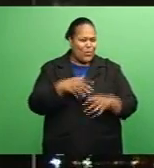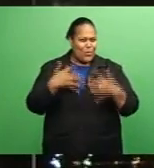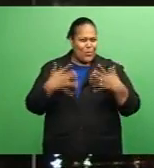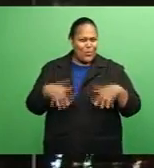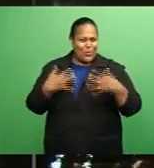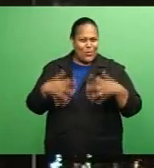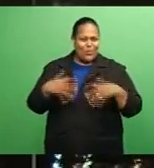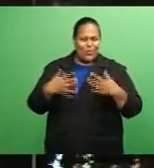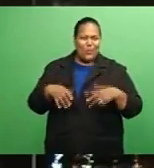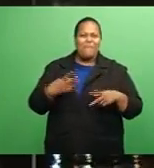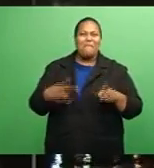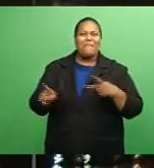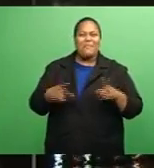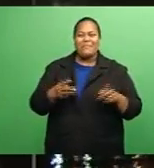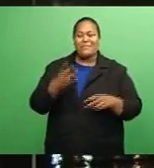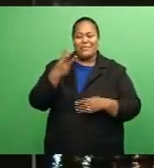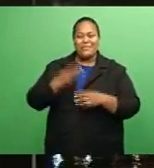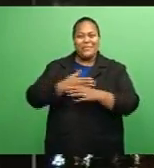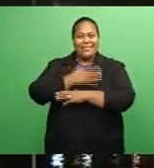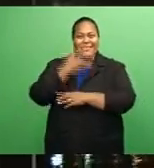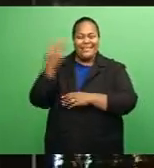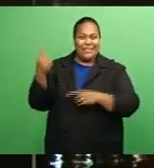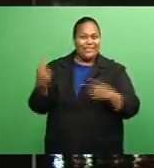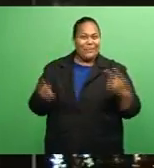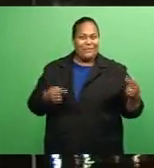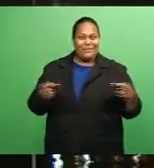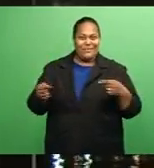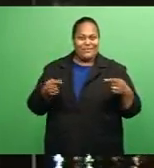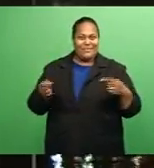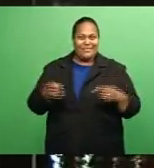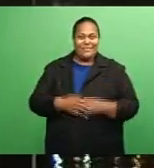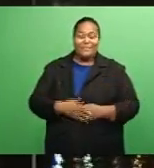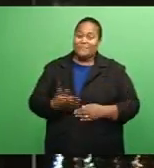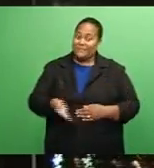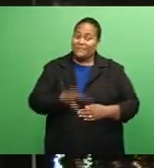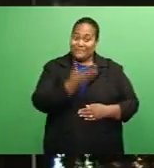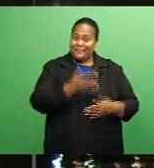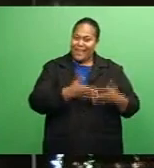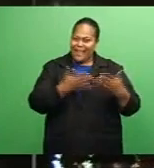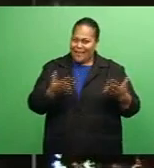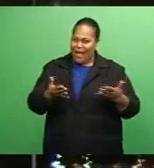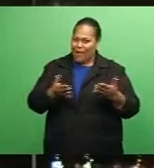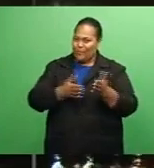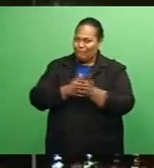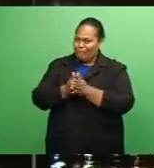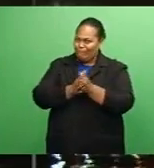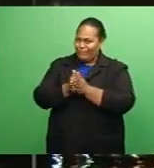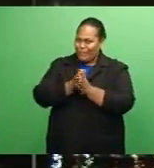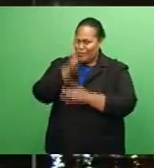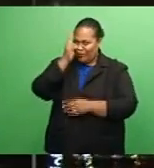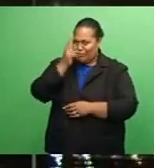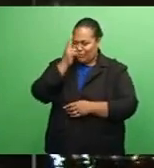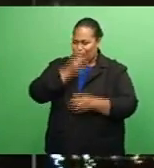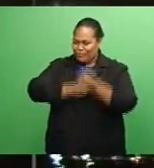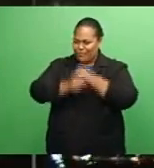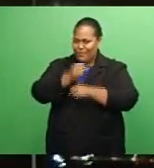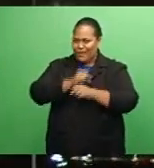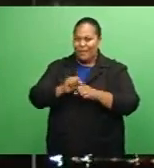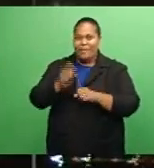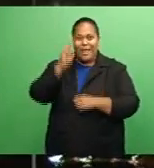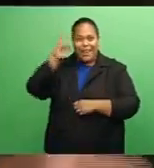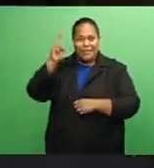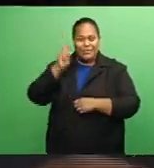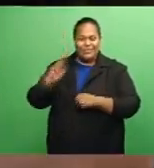performance in the three-day tournament. Karlani Tavi reports Taraki is now chasing his dream to be part of the national sevens squad.